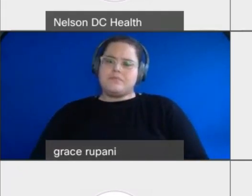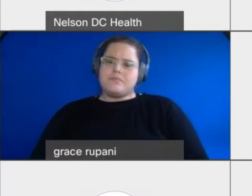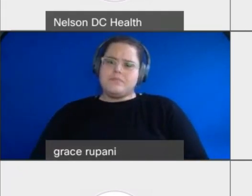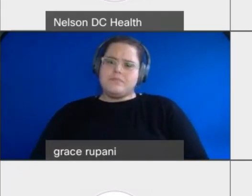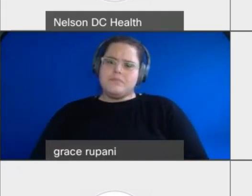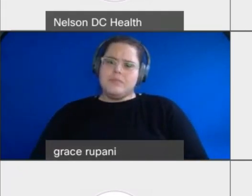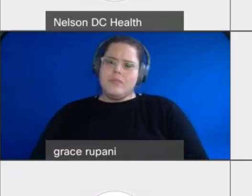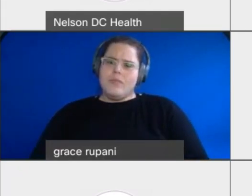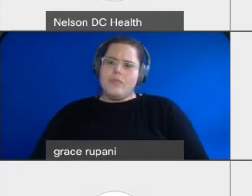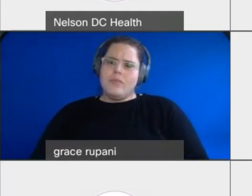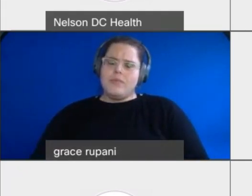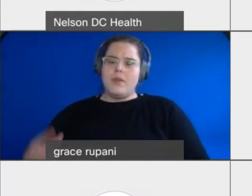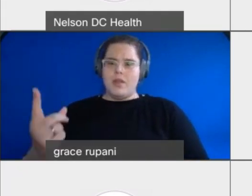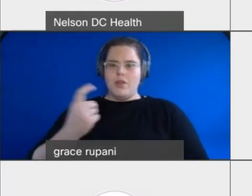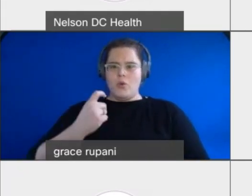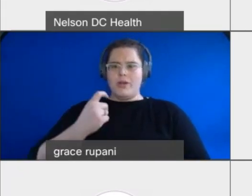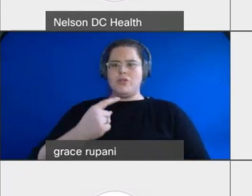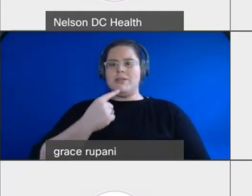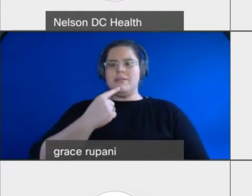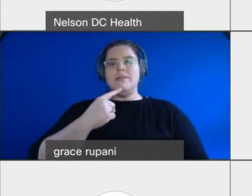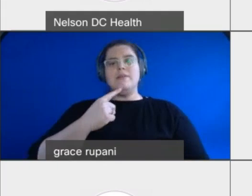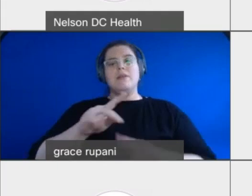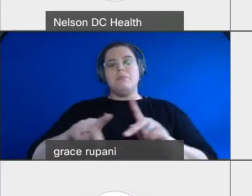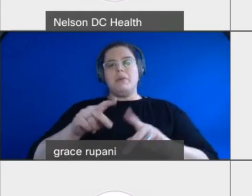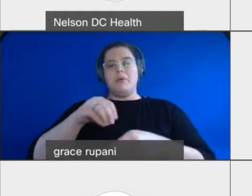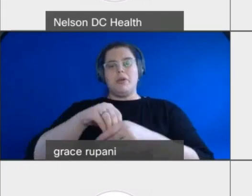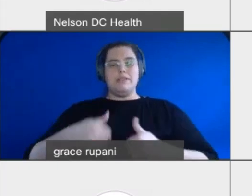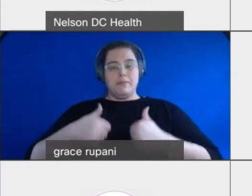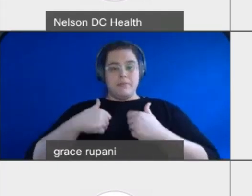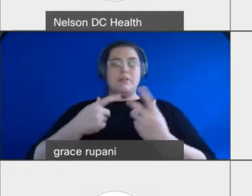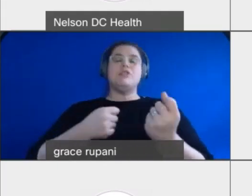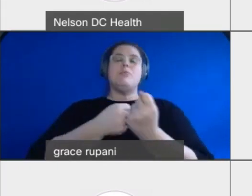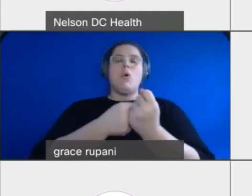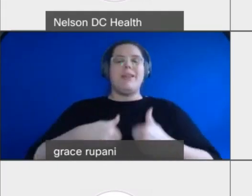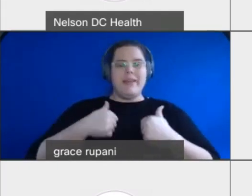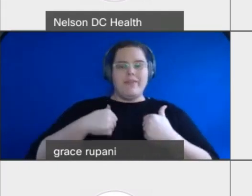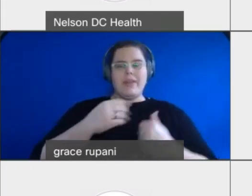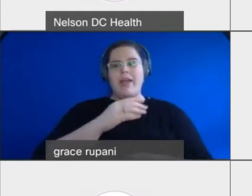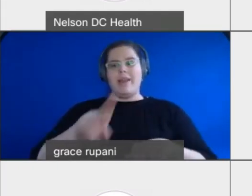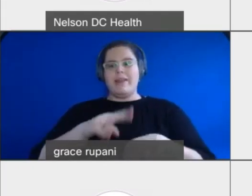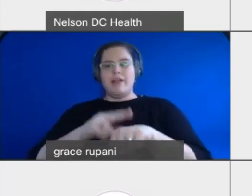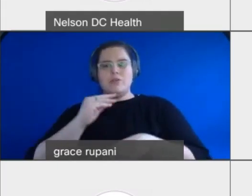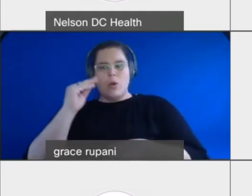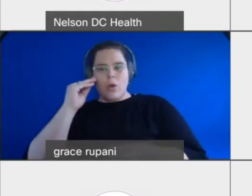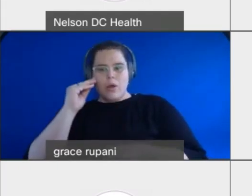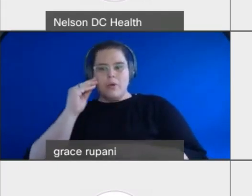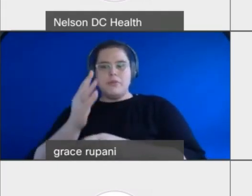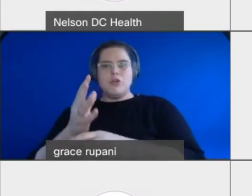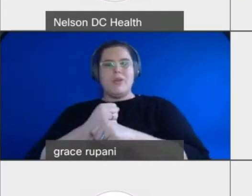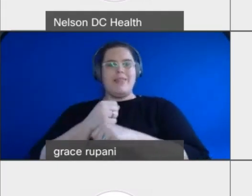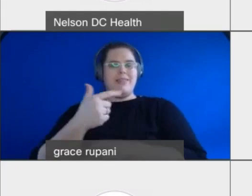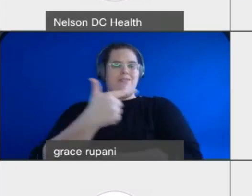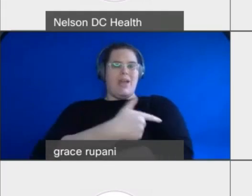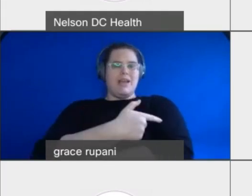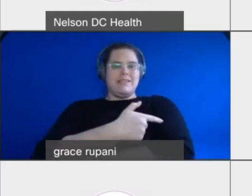What support, if any, will be provided to people in supported living and natural homes to get the vaccine if they cannot easily leave